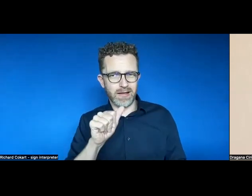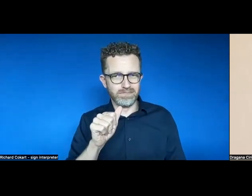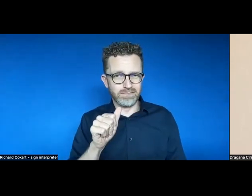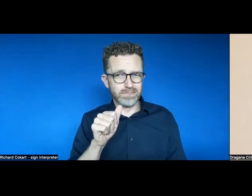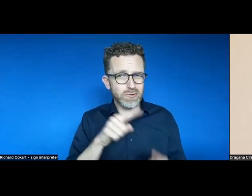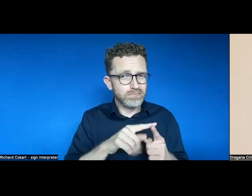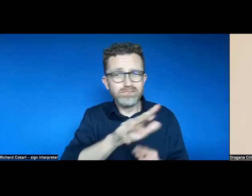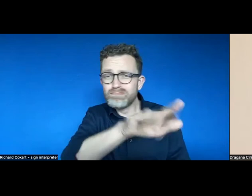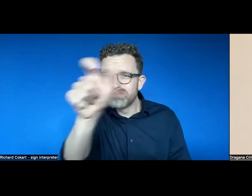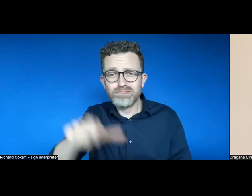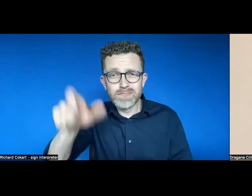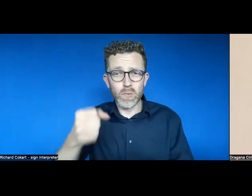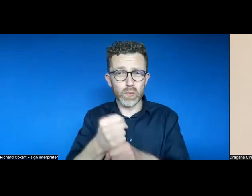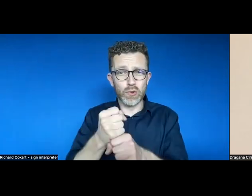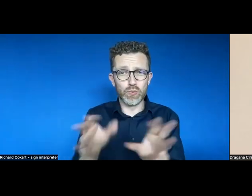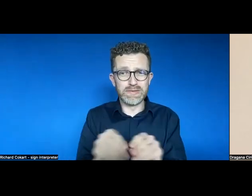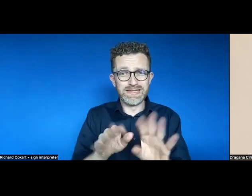much appreciated.